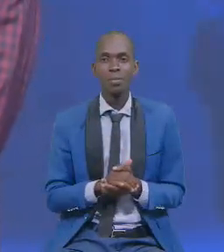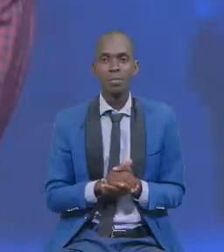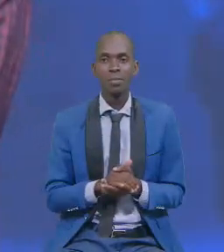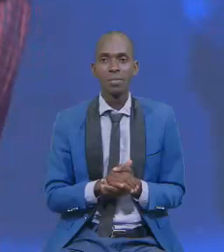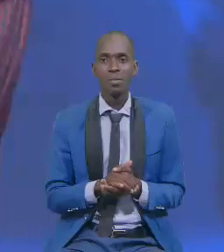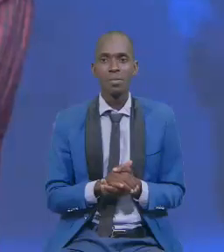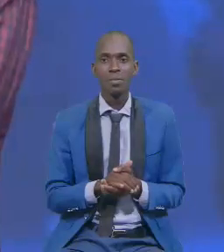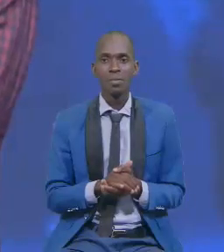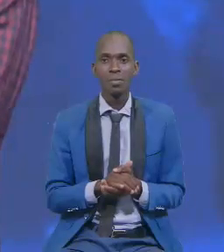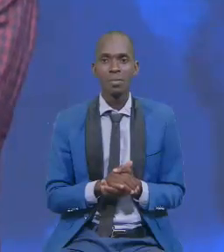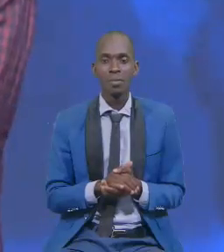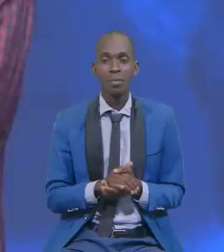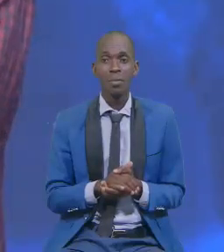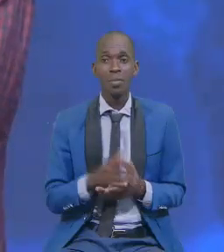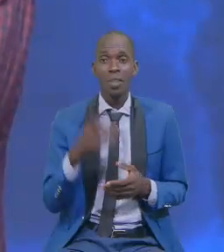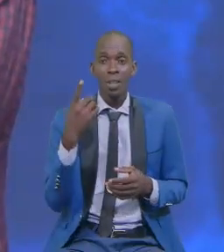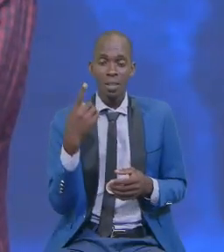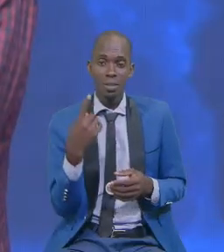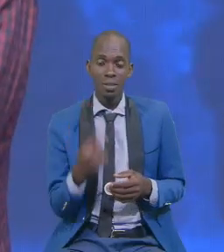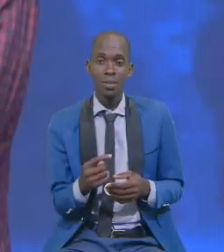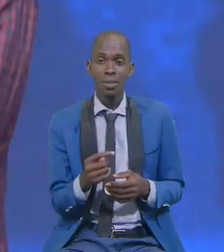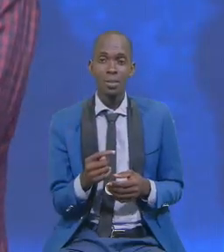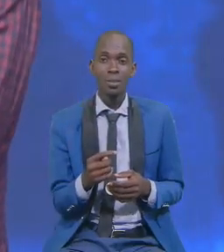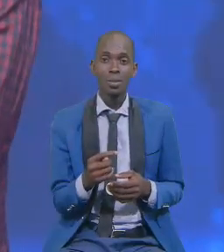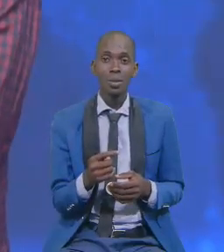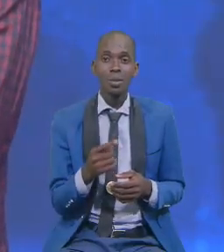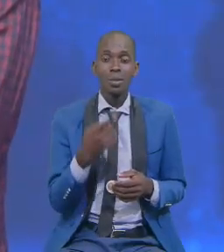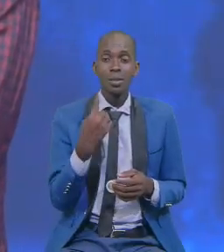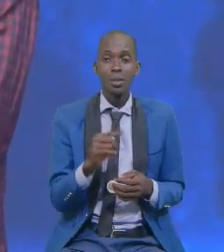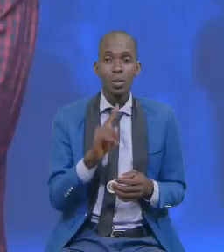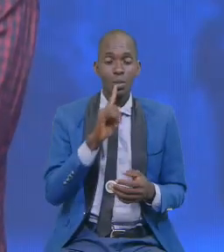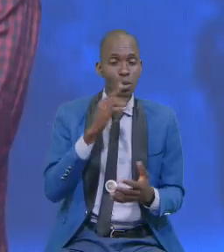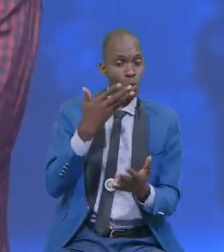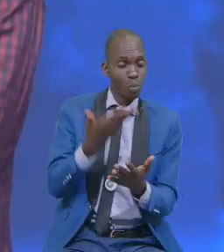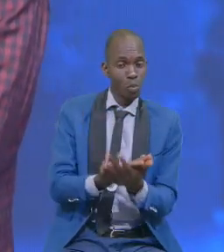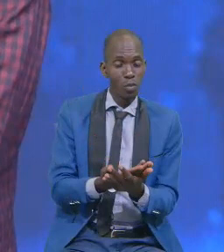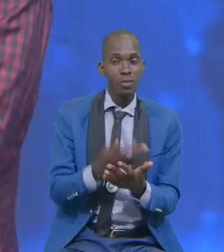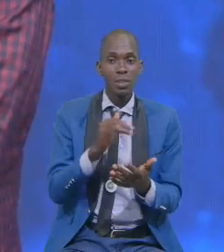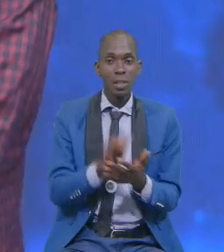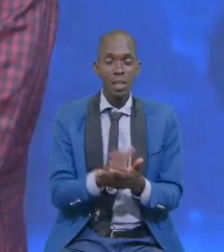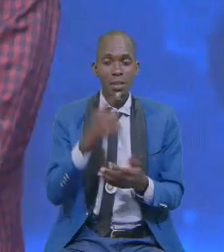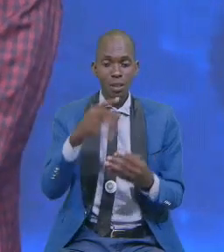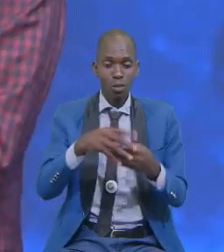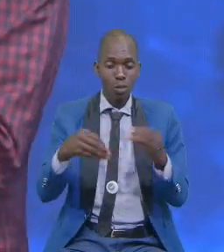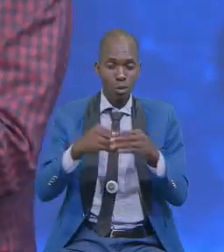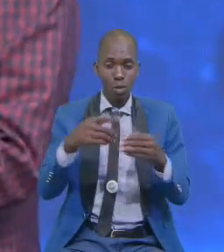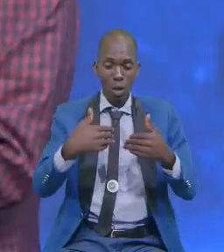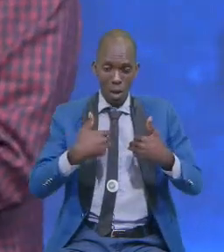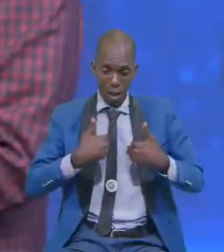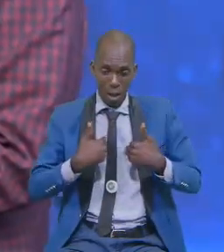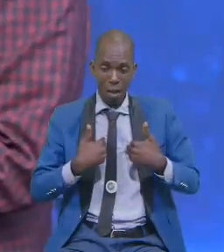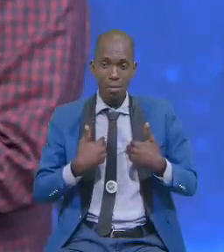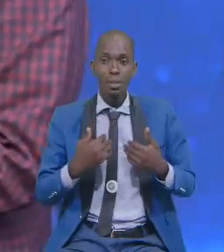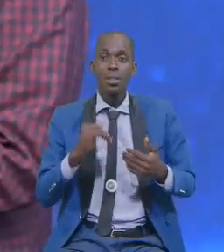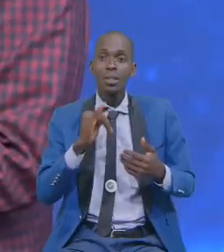The real line that shows that the dollar you have is genuine. That line is